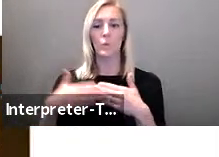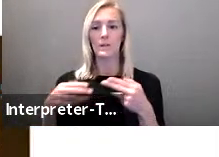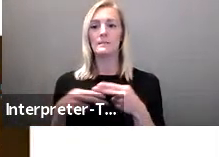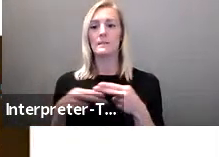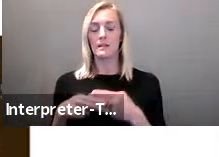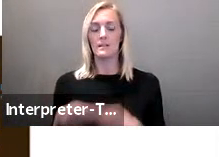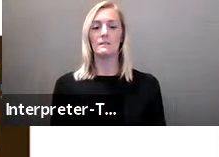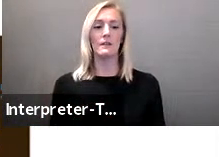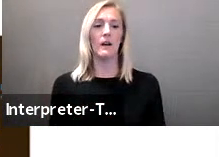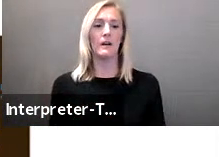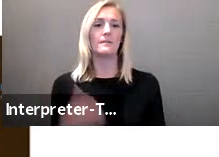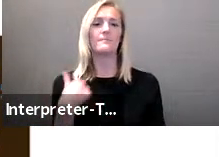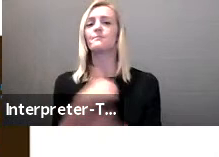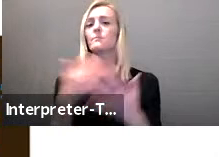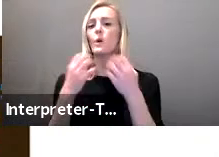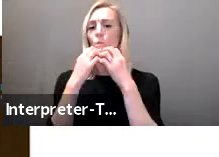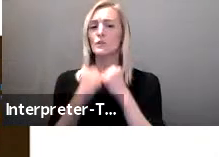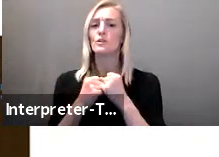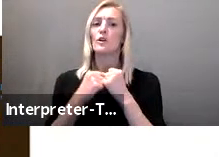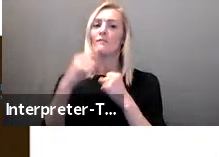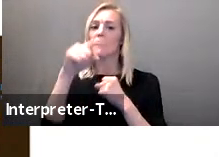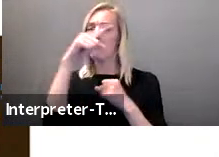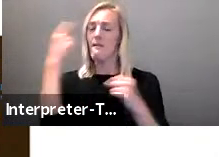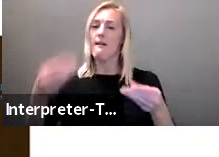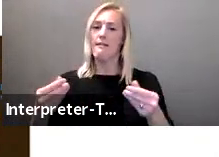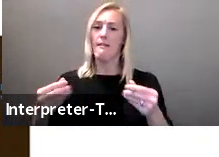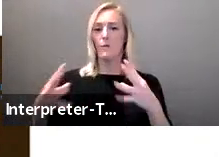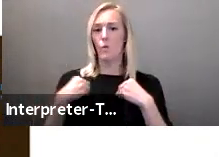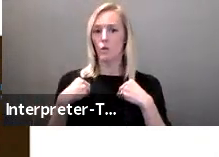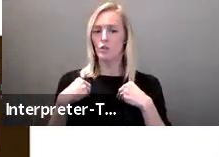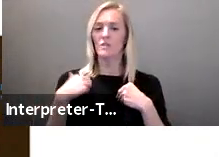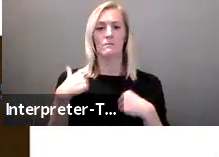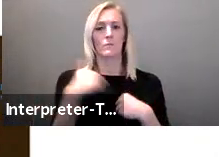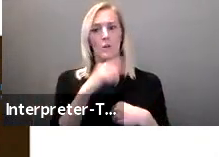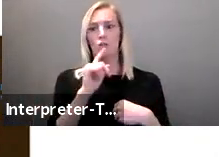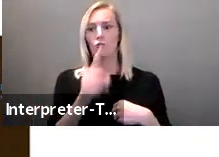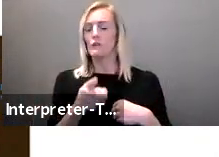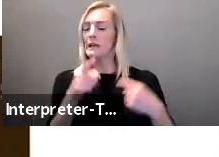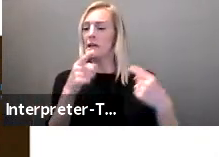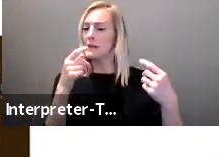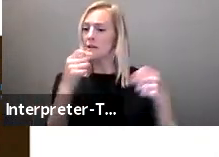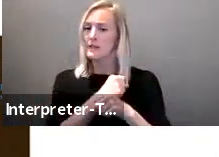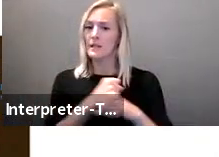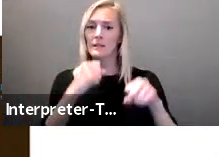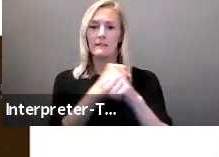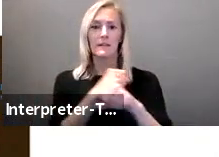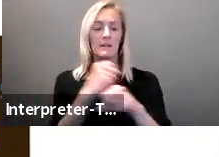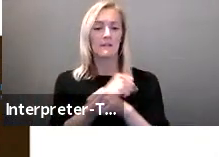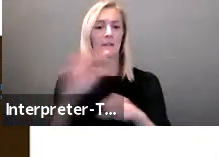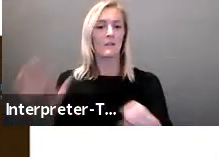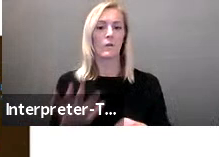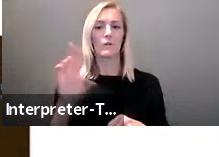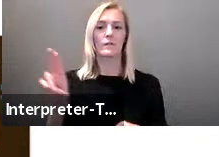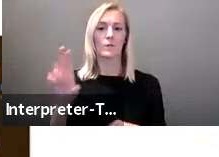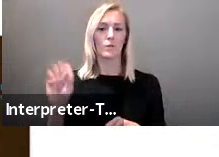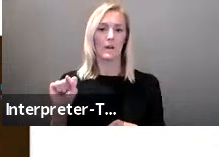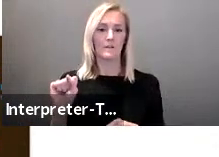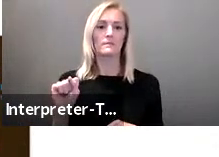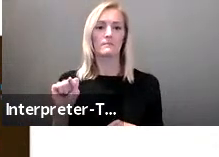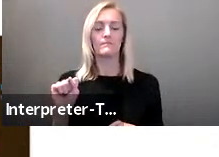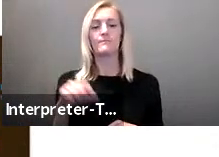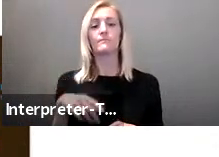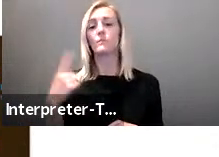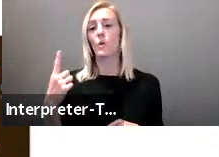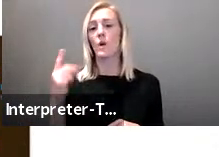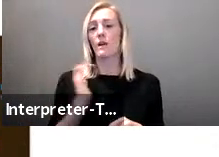We want to preserve Black land ownership. We've really been fighting with that across the nation. There's other things that are going on. One of